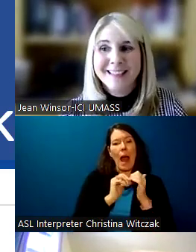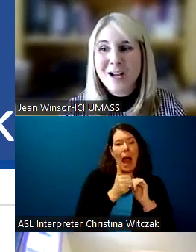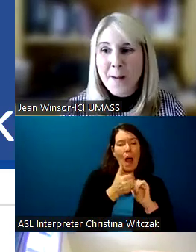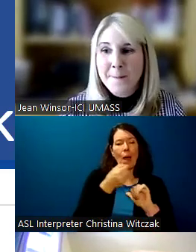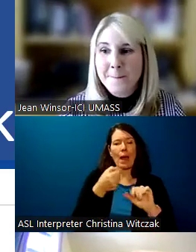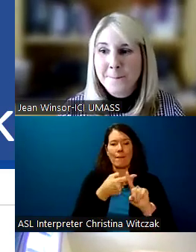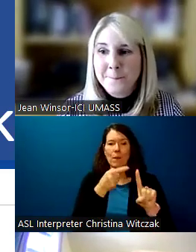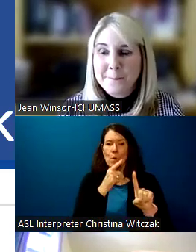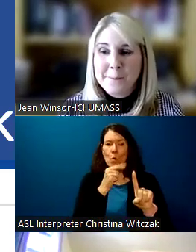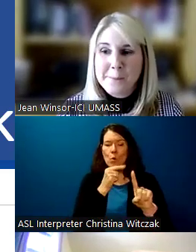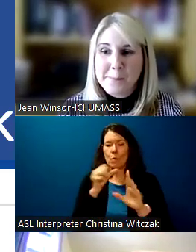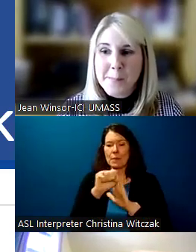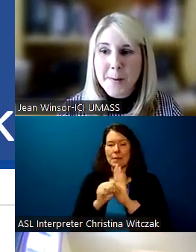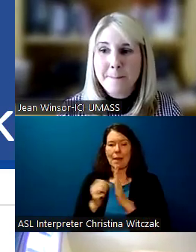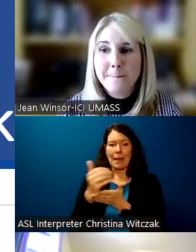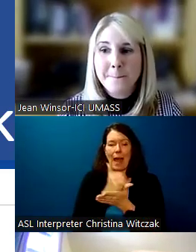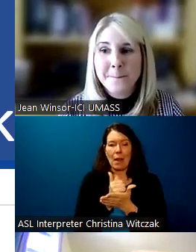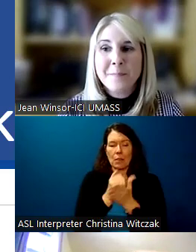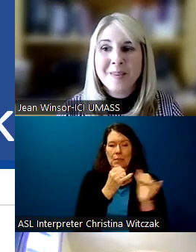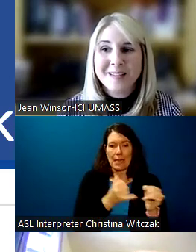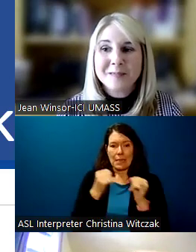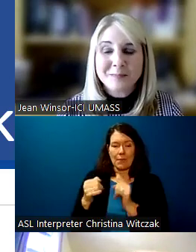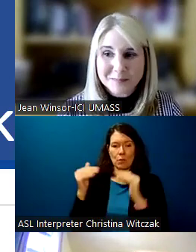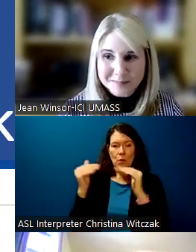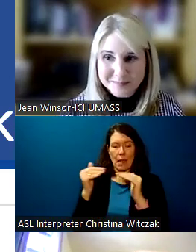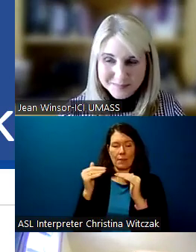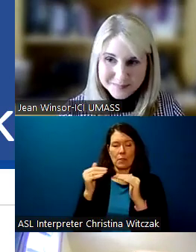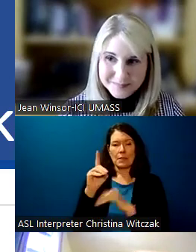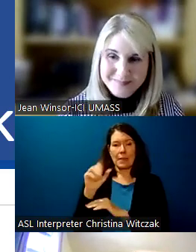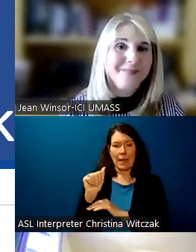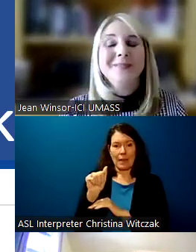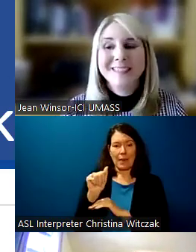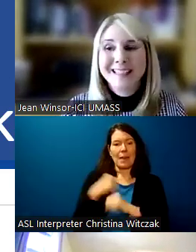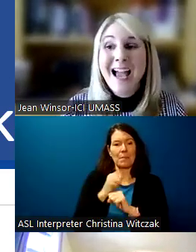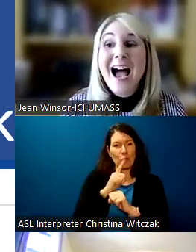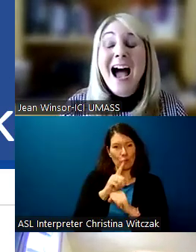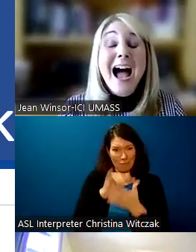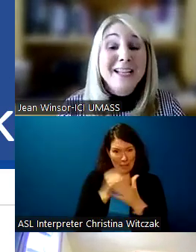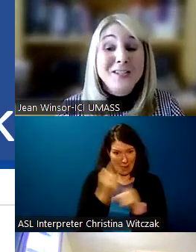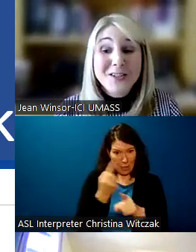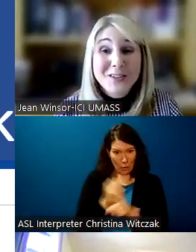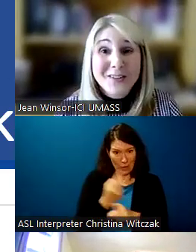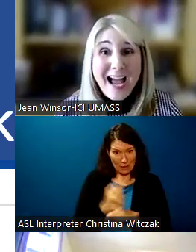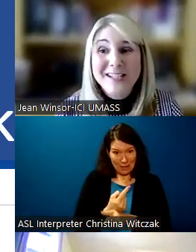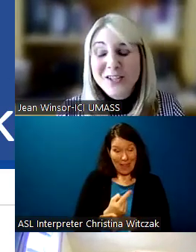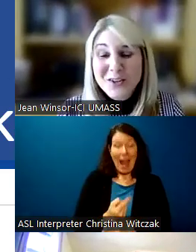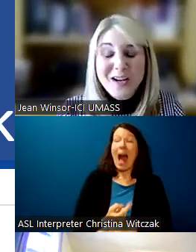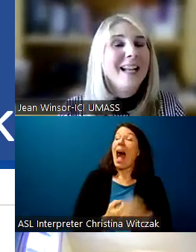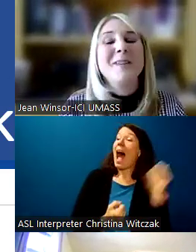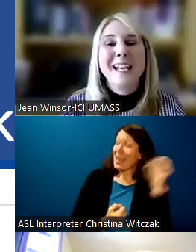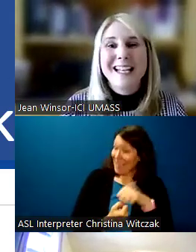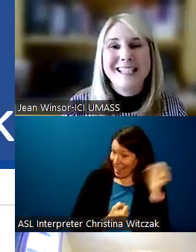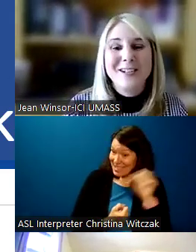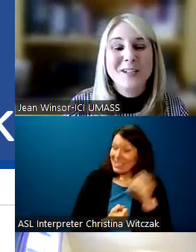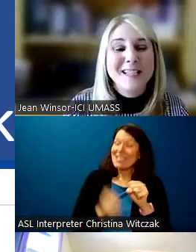state gathers individual level data and ensures that it is relatively accurate? Thanks, Rachel, for that question. I do, and